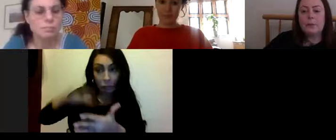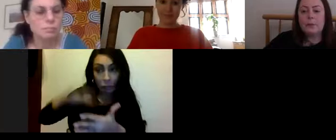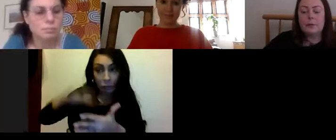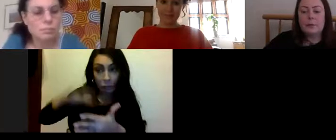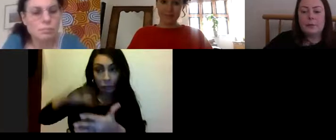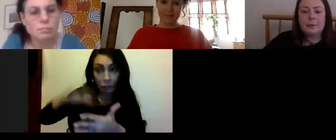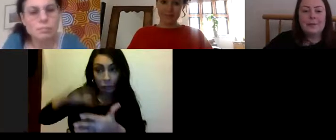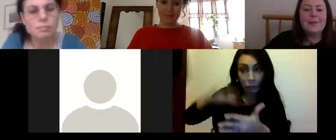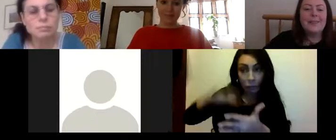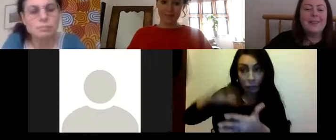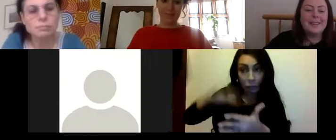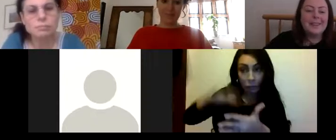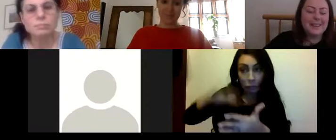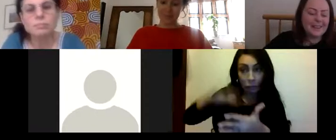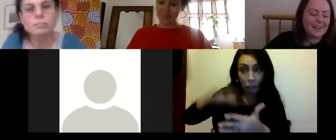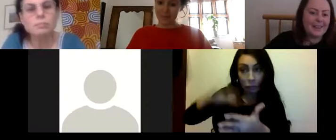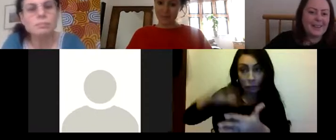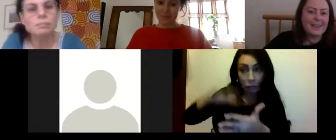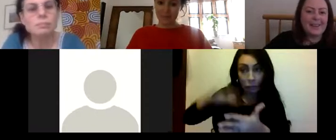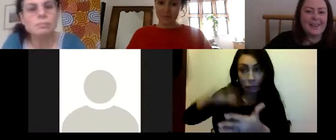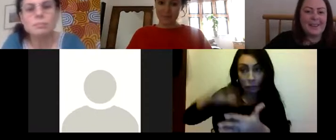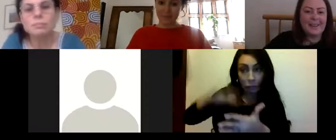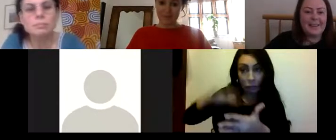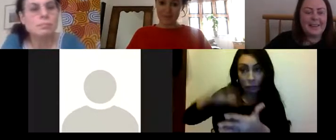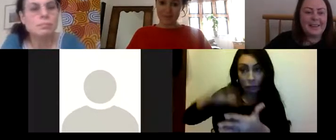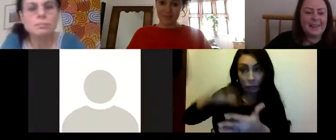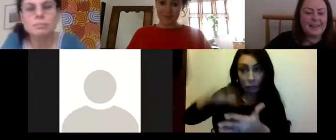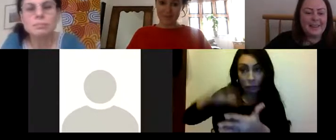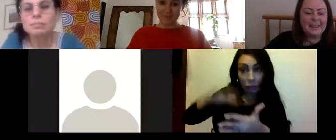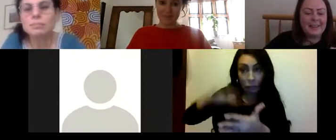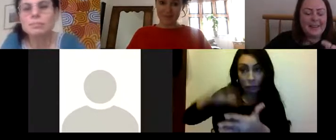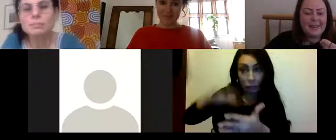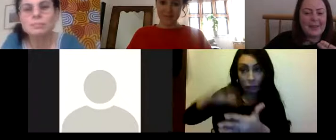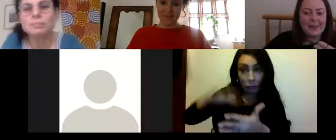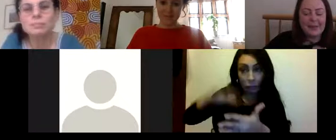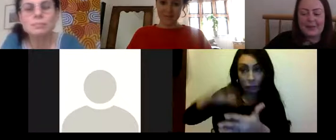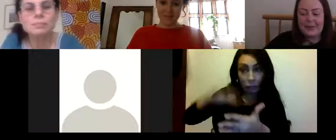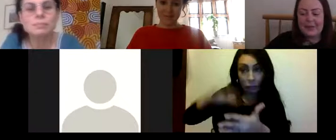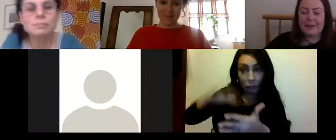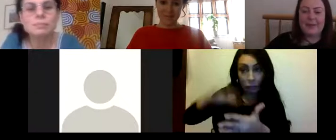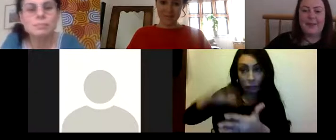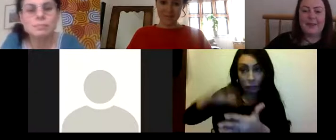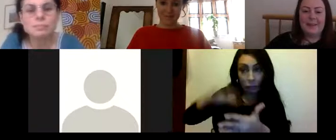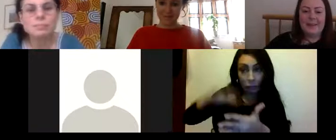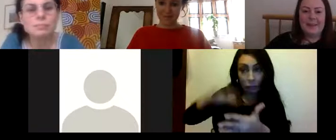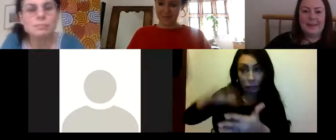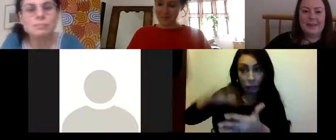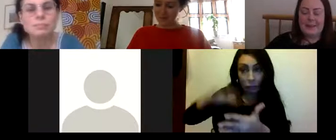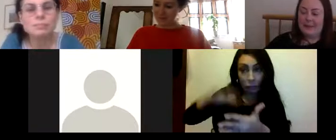used to work in the archive. So I'm just starting my video. She's